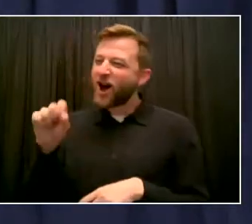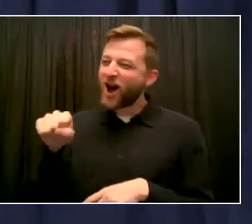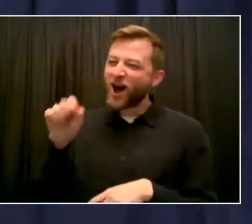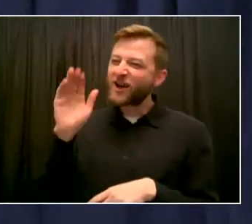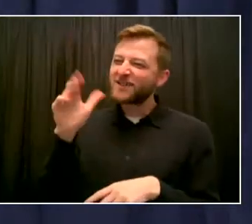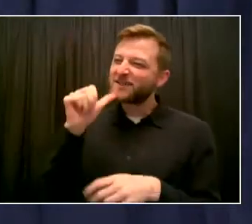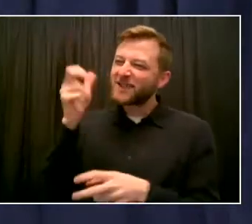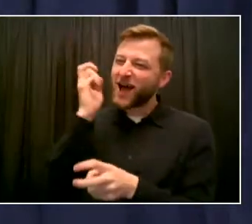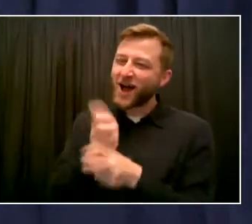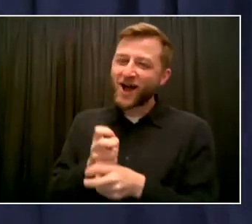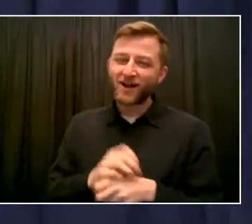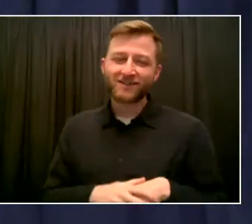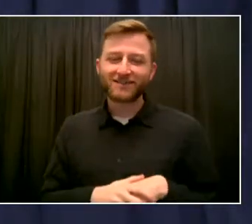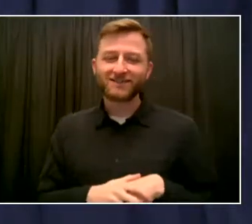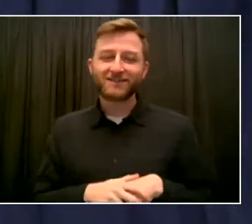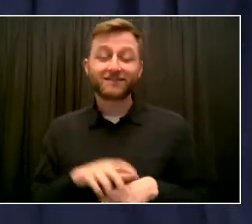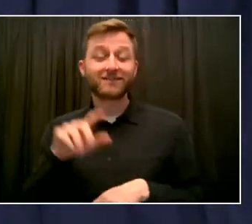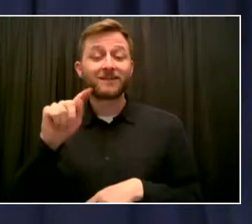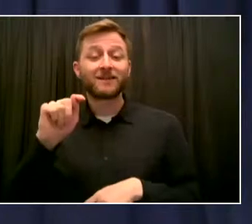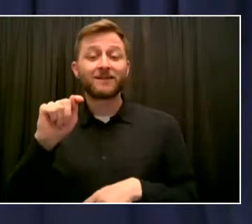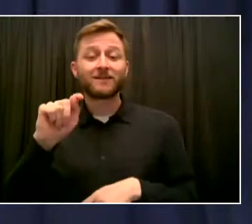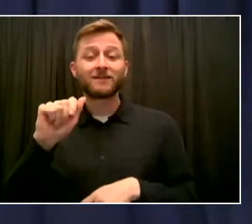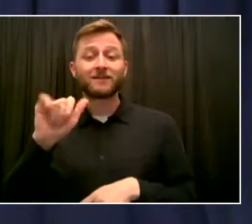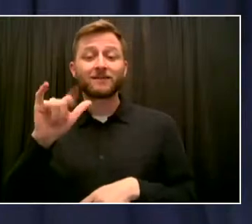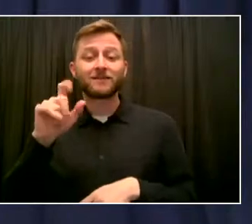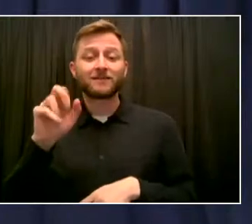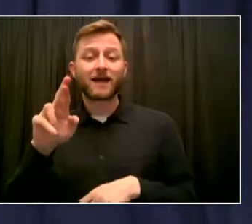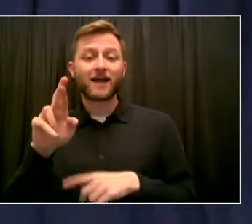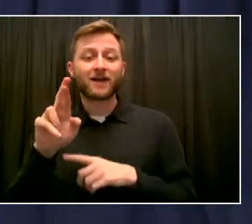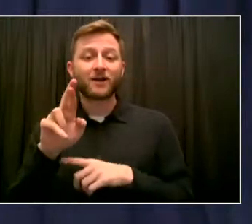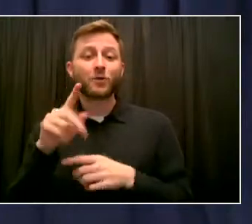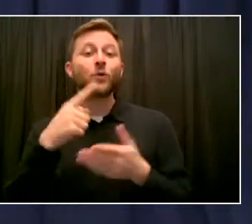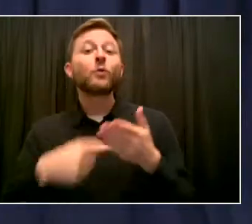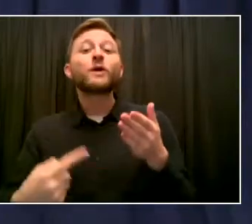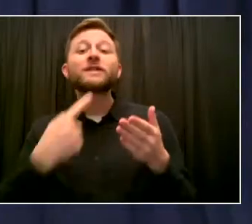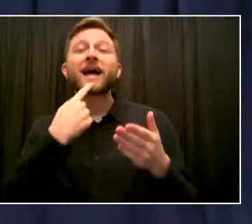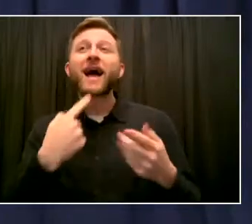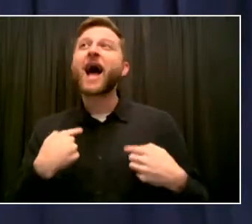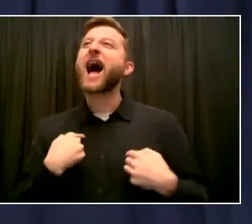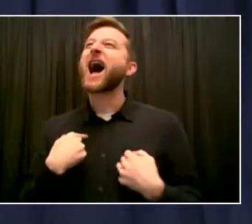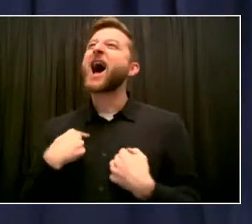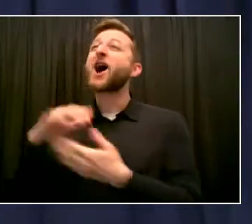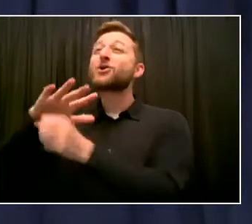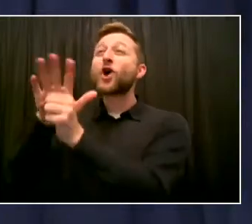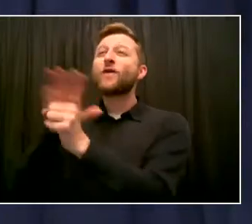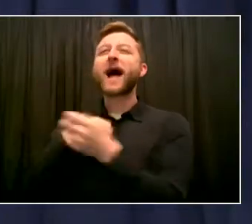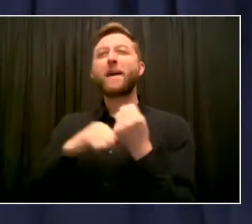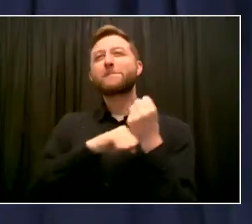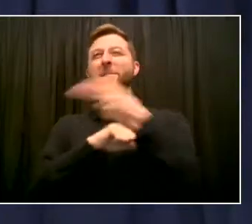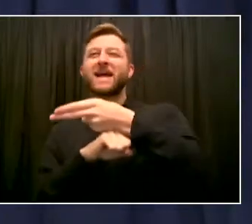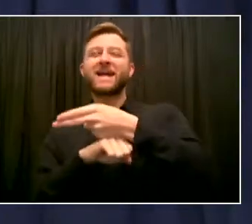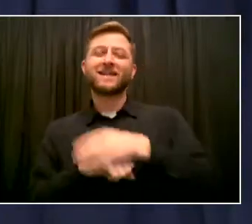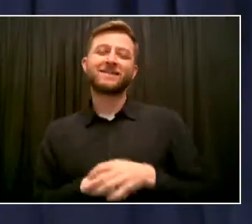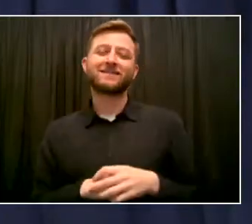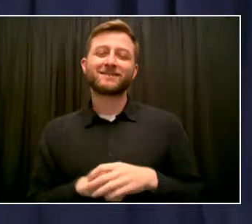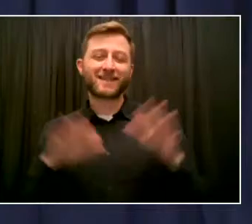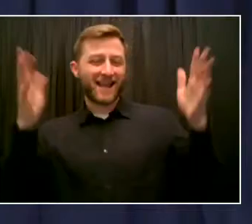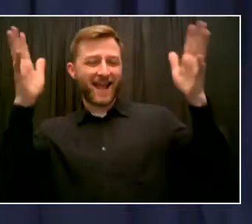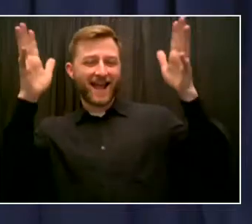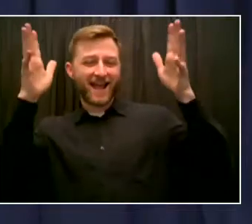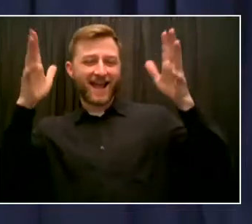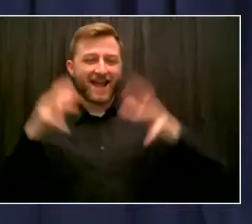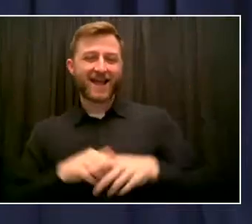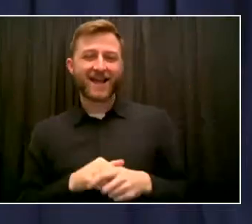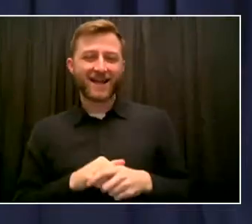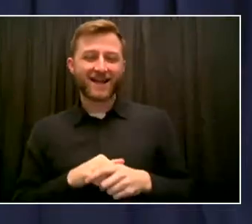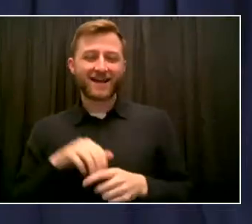What do you say, Taylor? I beat COVID. Yeah! You heard it from Taylor. We're